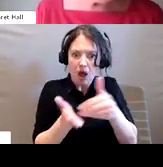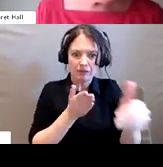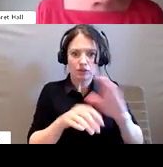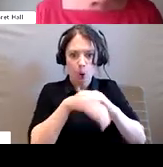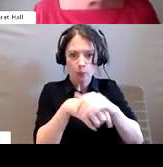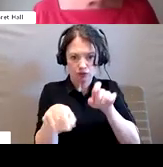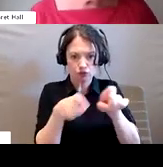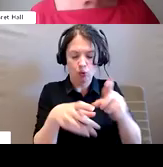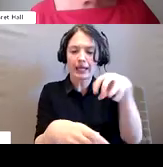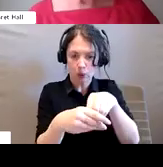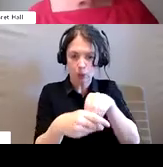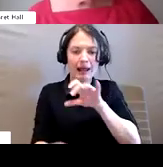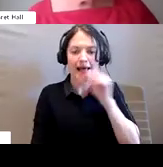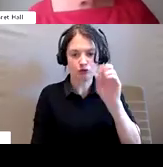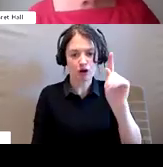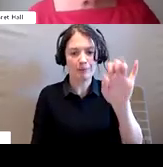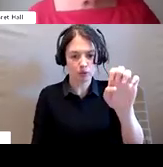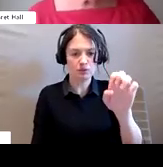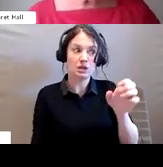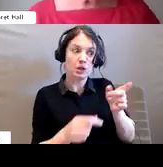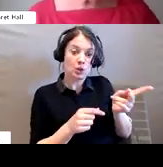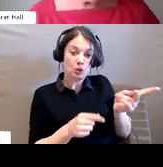that's why they've expanded the scope of the offense.